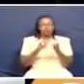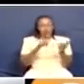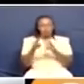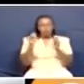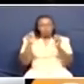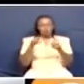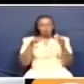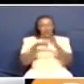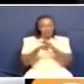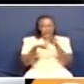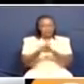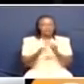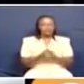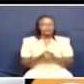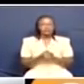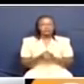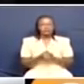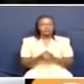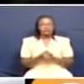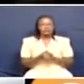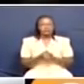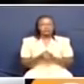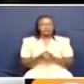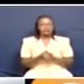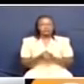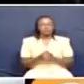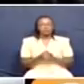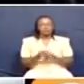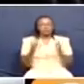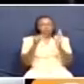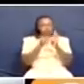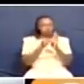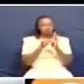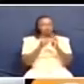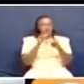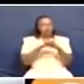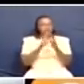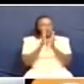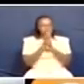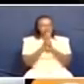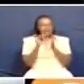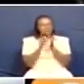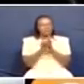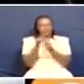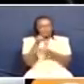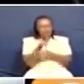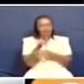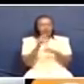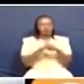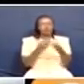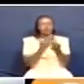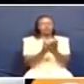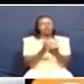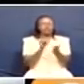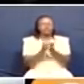access is premised on the prayers which are found in the petition. My lord, you'd find that